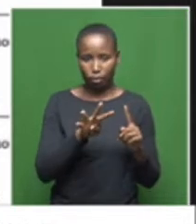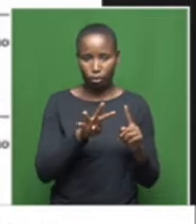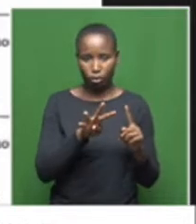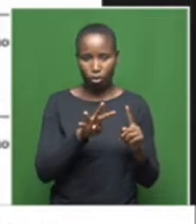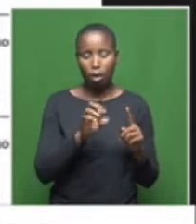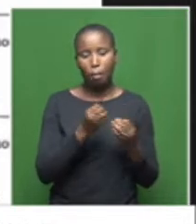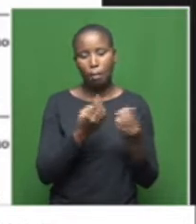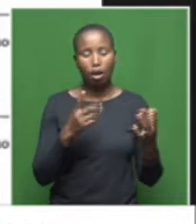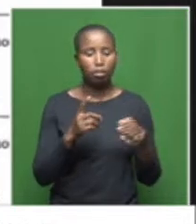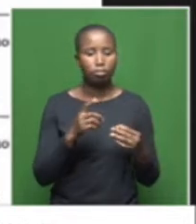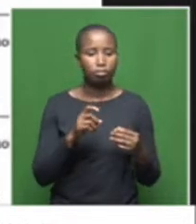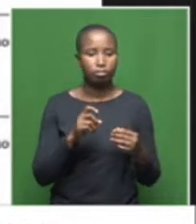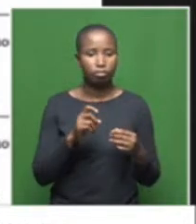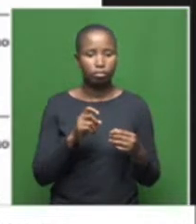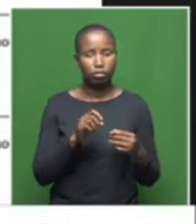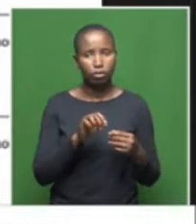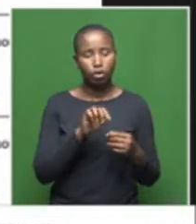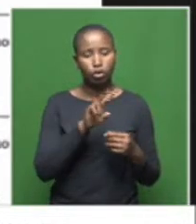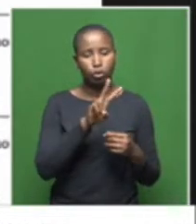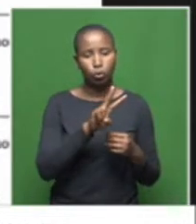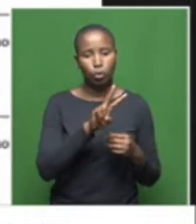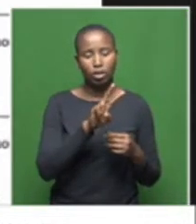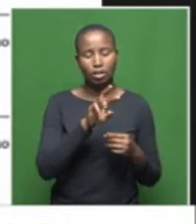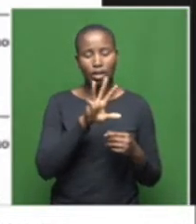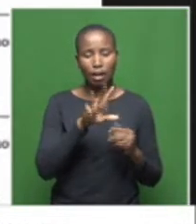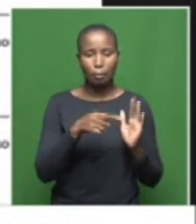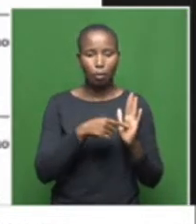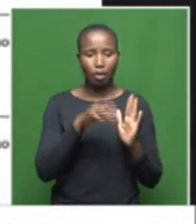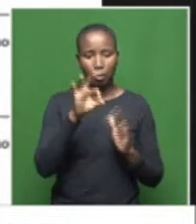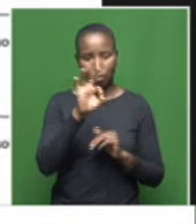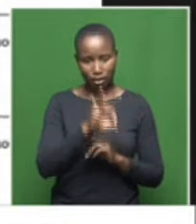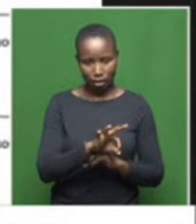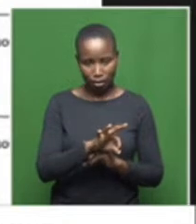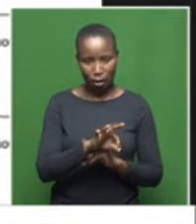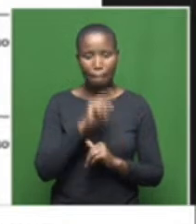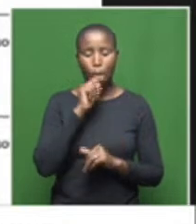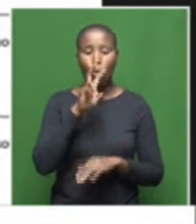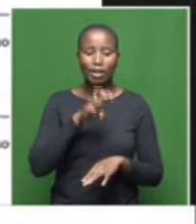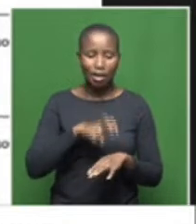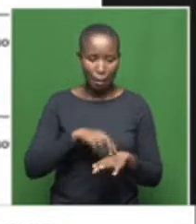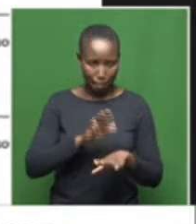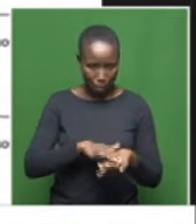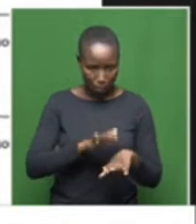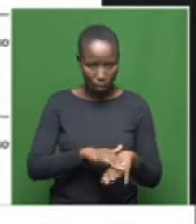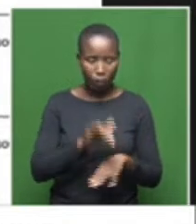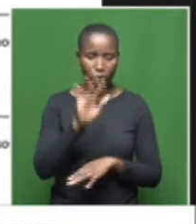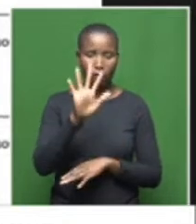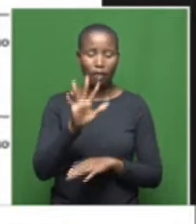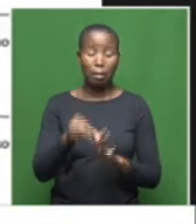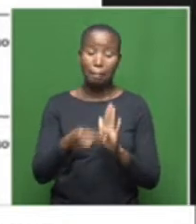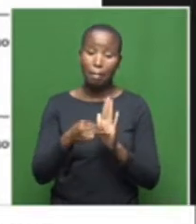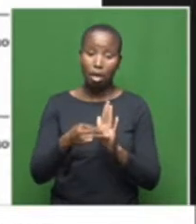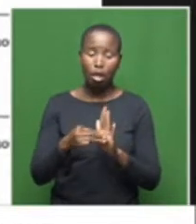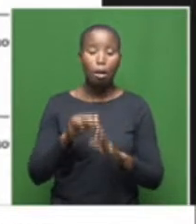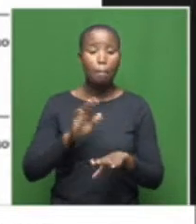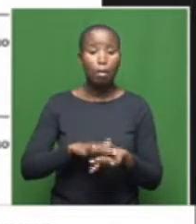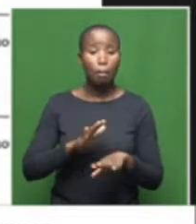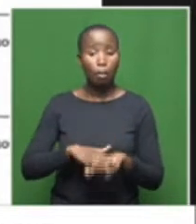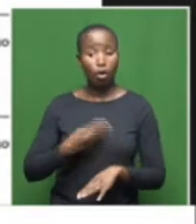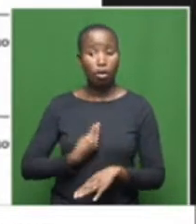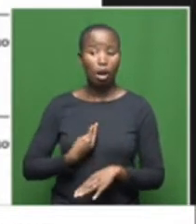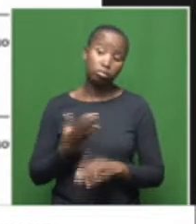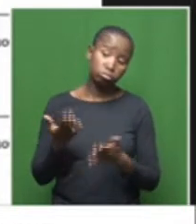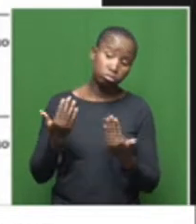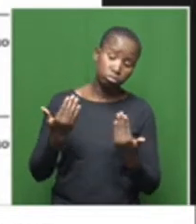only 29.3% full vaccination. We need at least 5 million more of this age group so that they